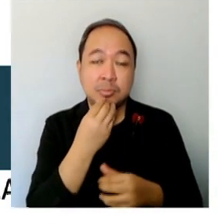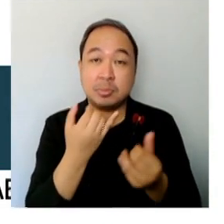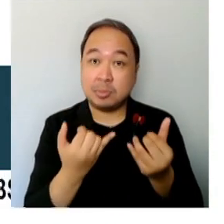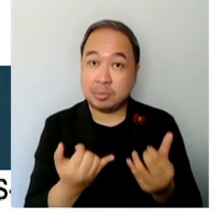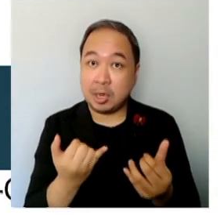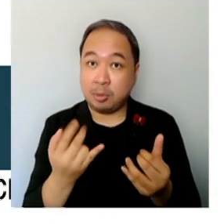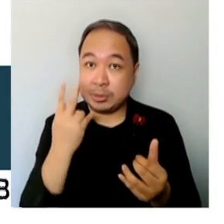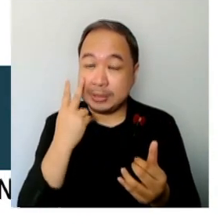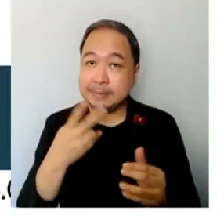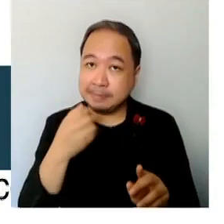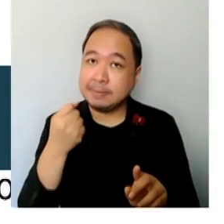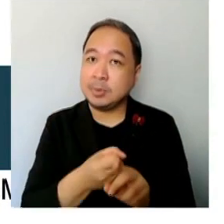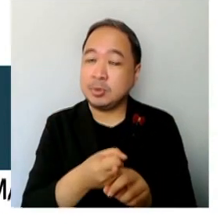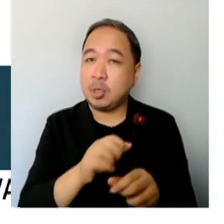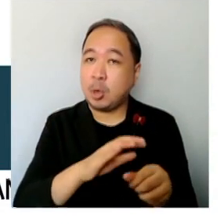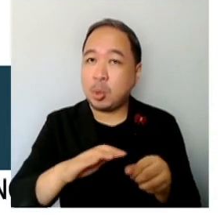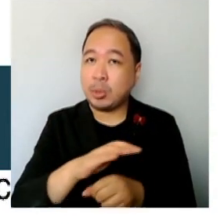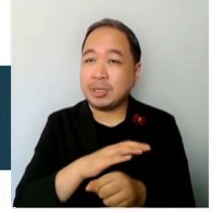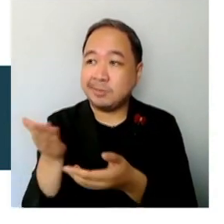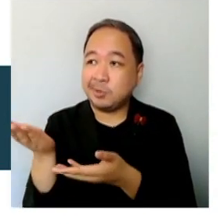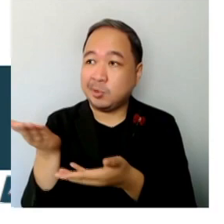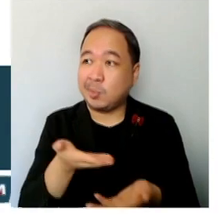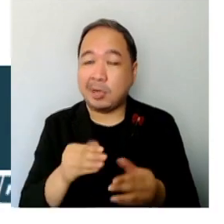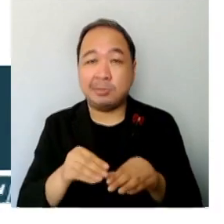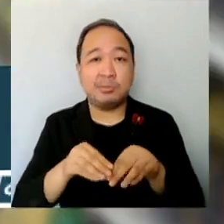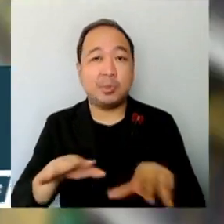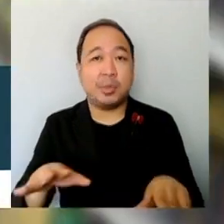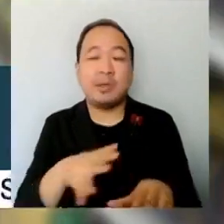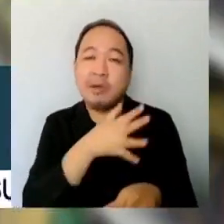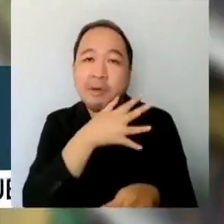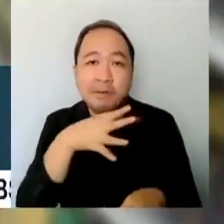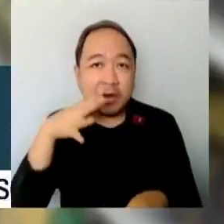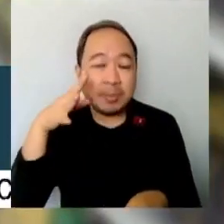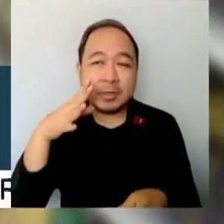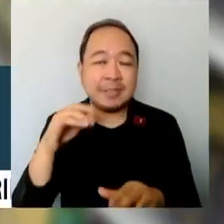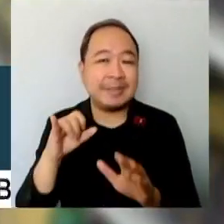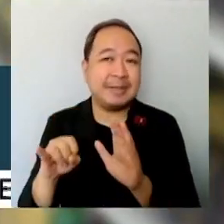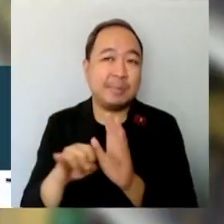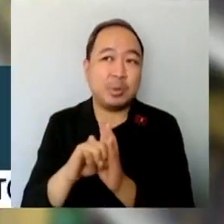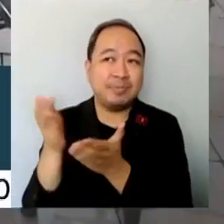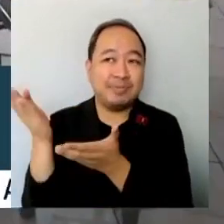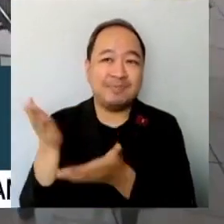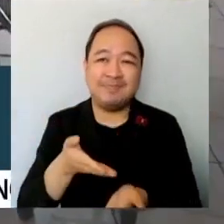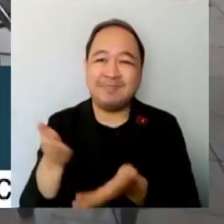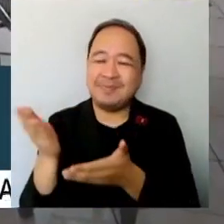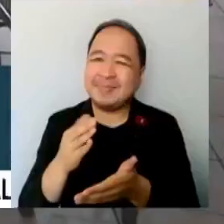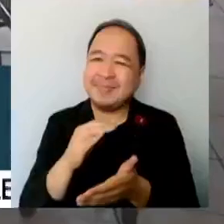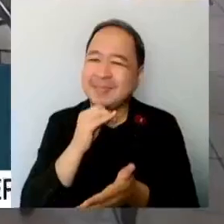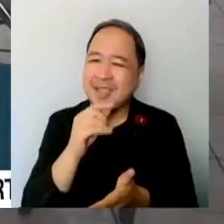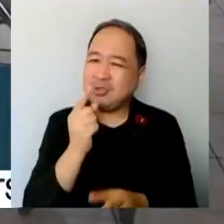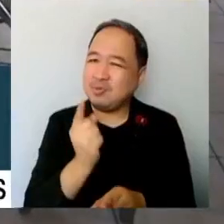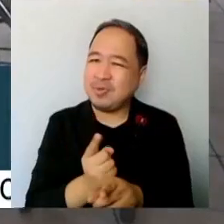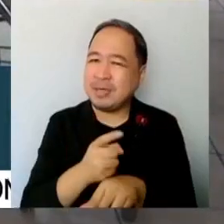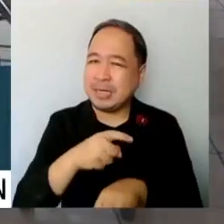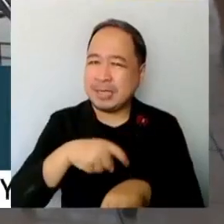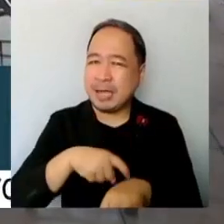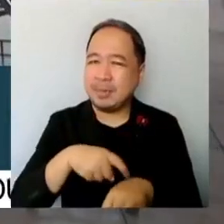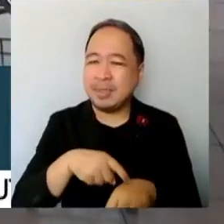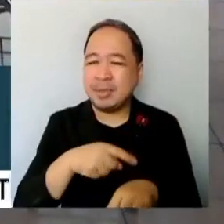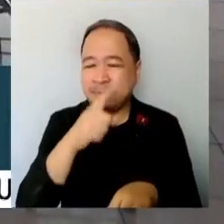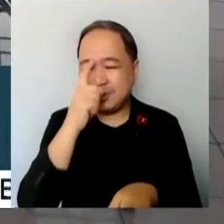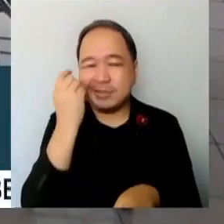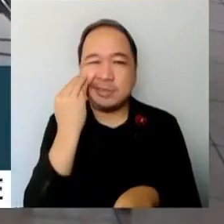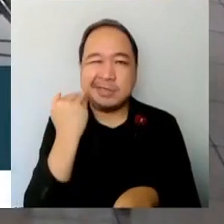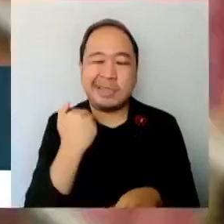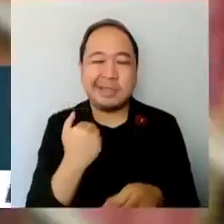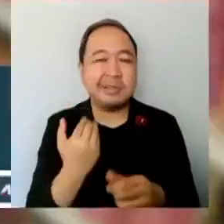by domestic supply-side constraints. Agricultural imports were ill-timed, and food supplies have been inadequate. The solution